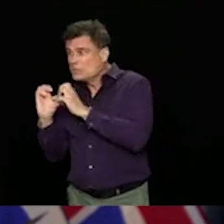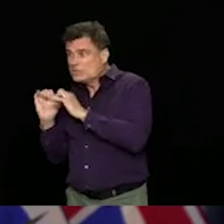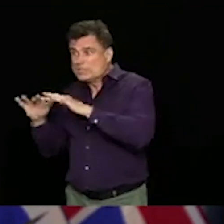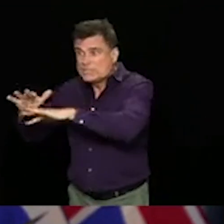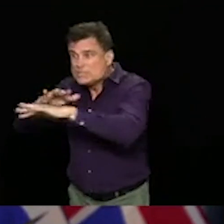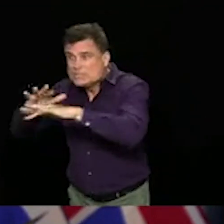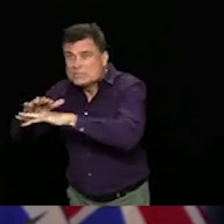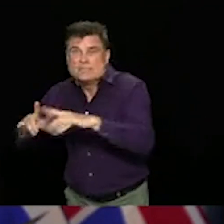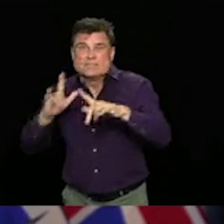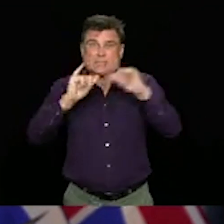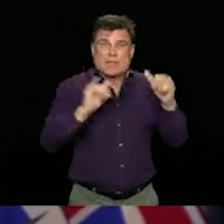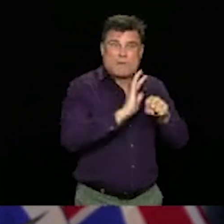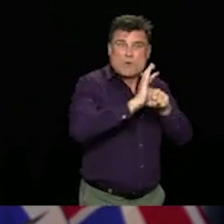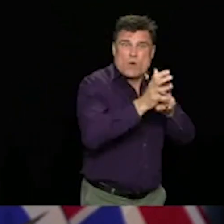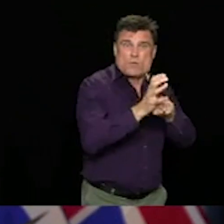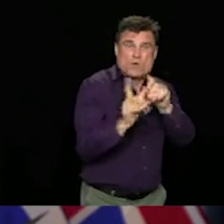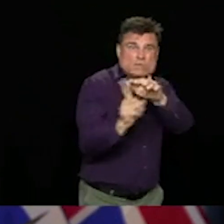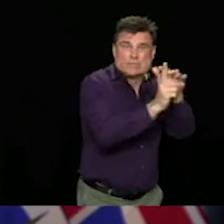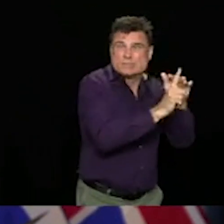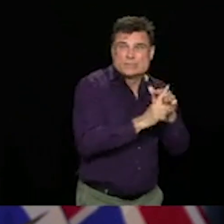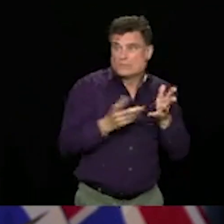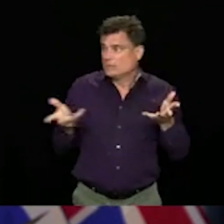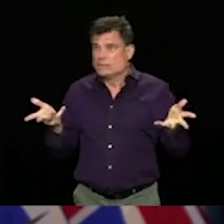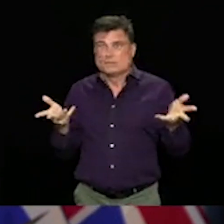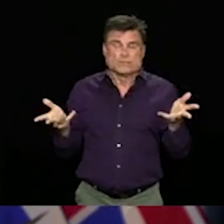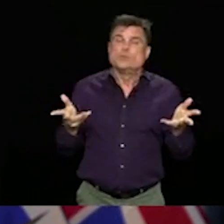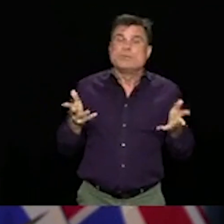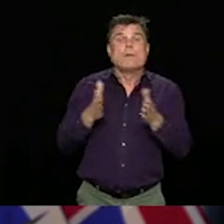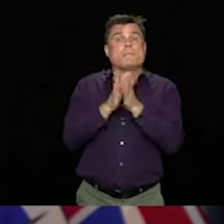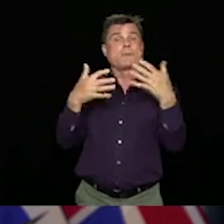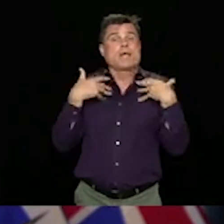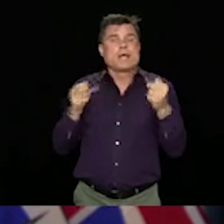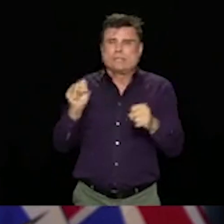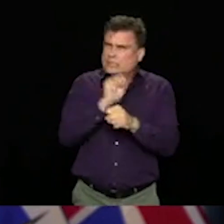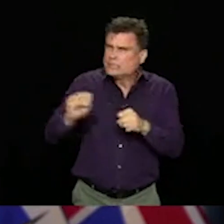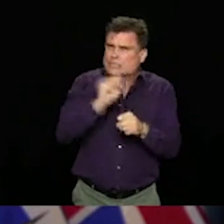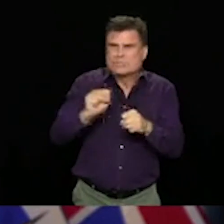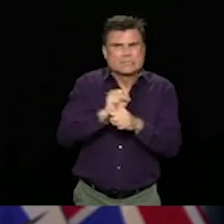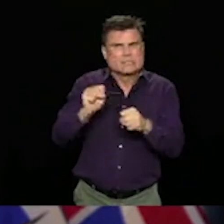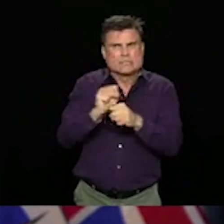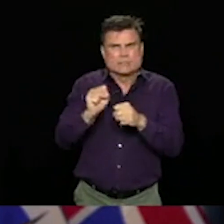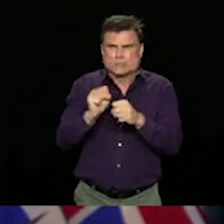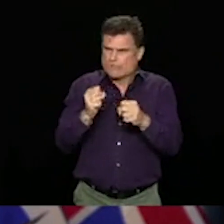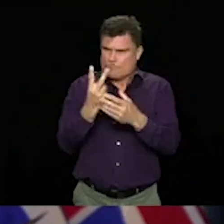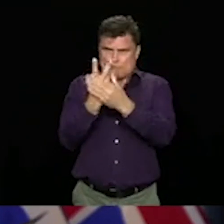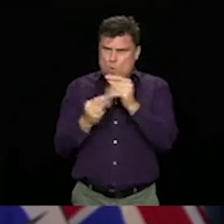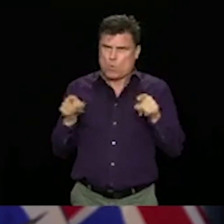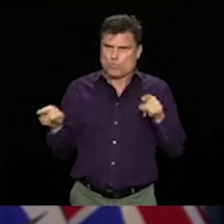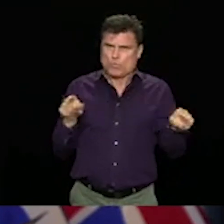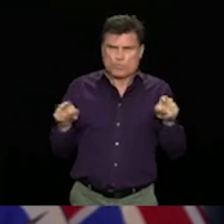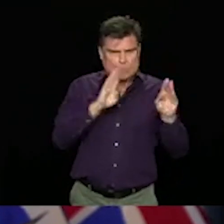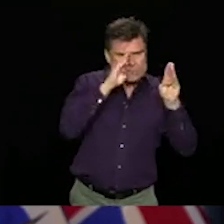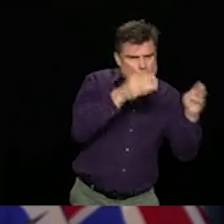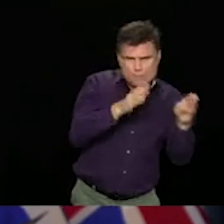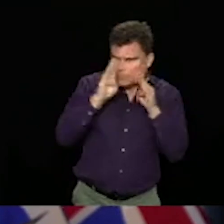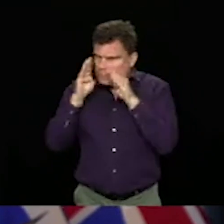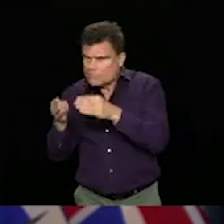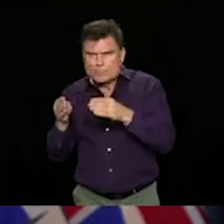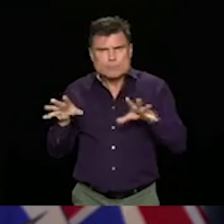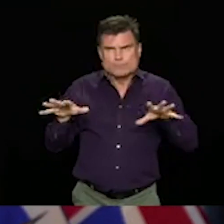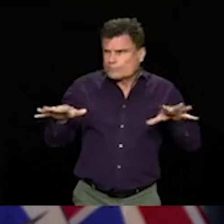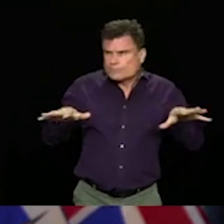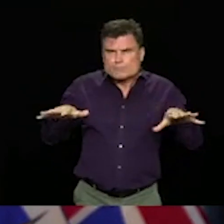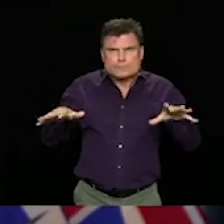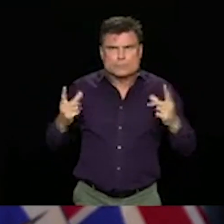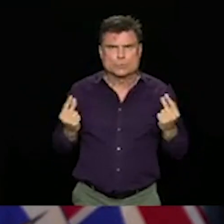pandemic, have really stretched our resources to the limit. What we do know about these recent deaths